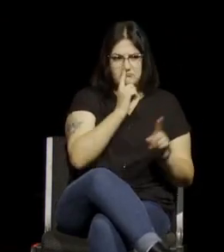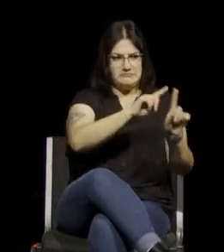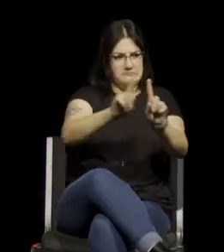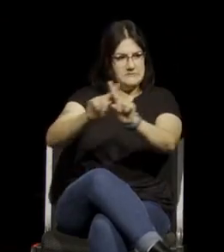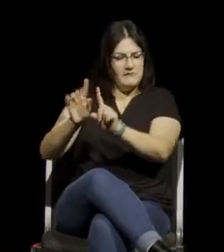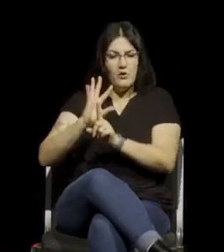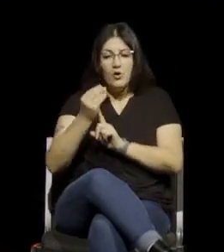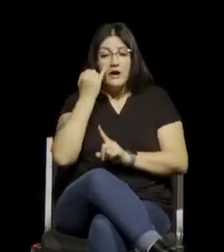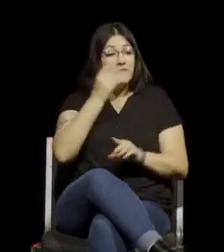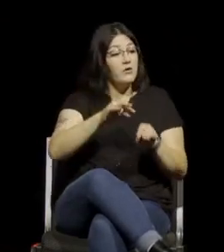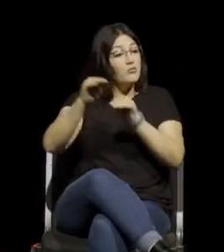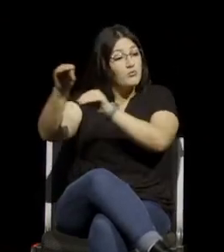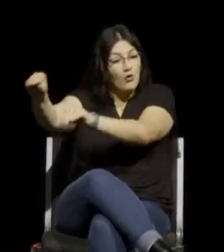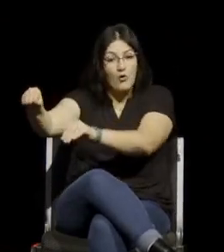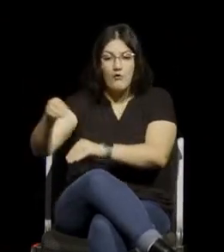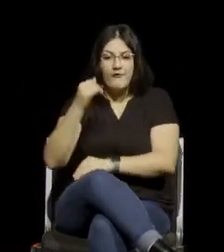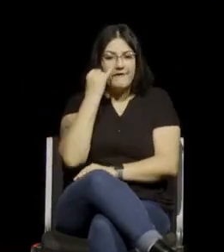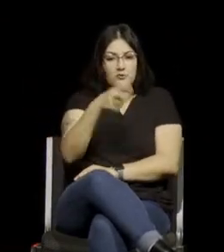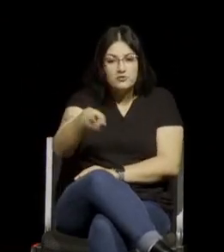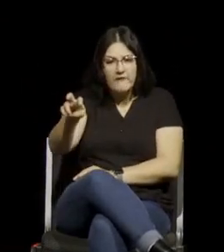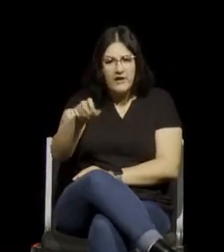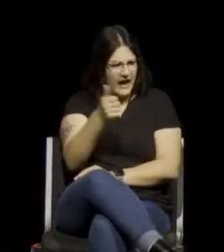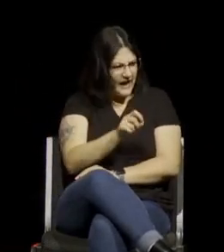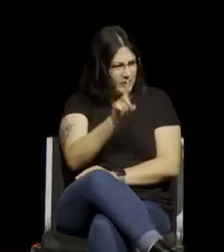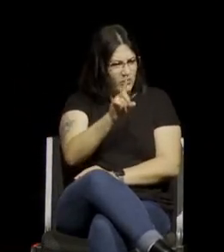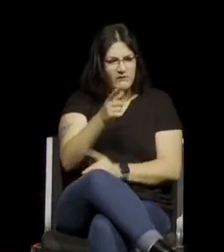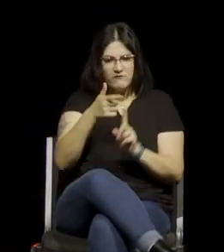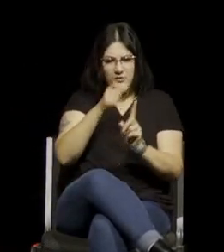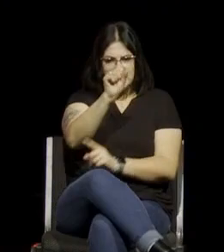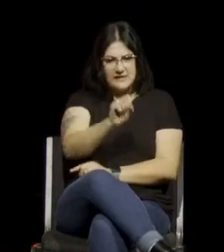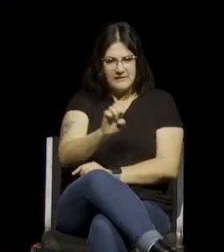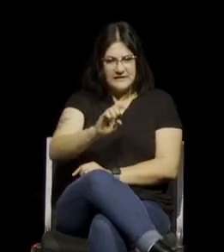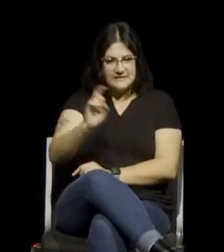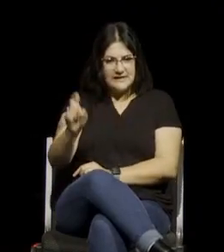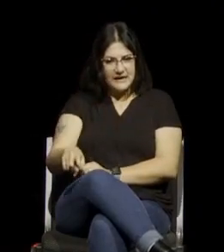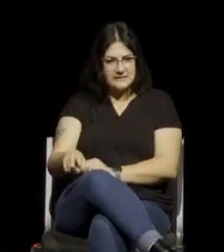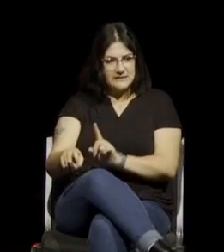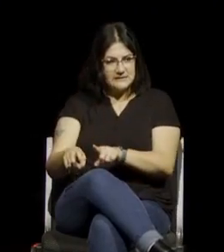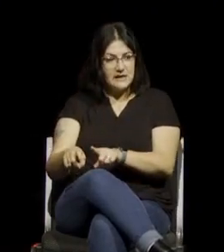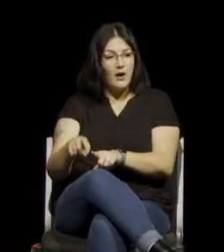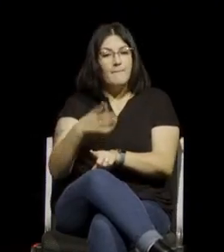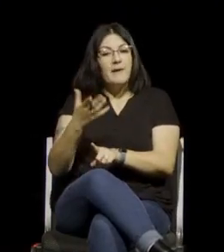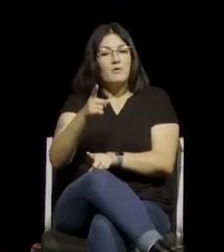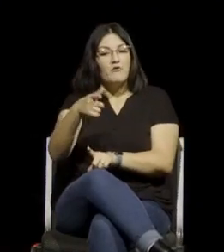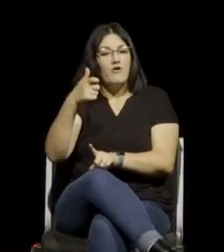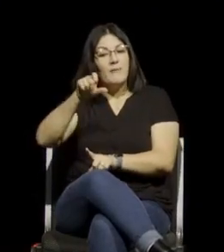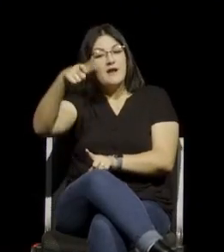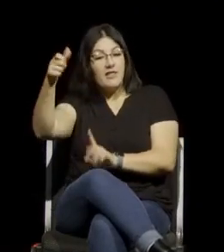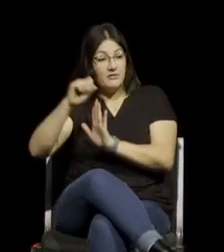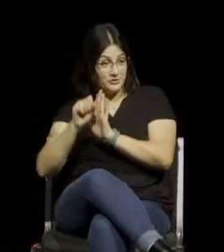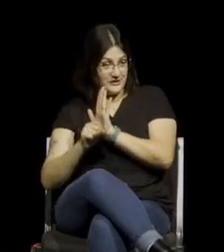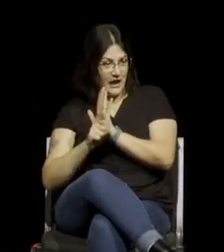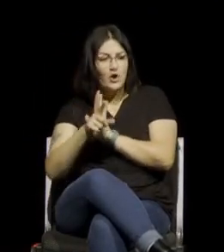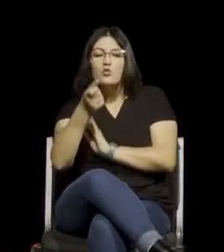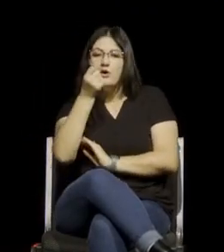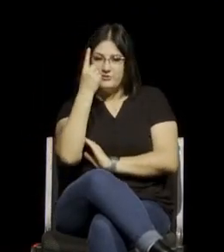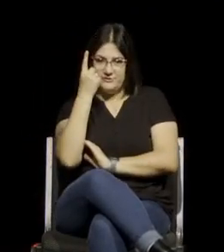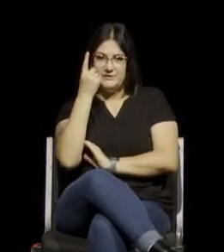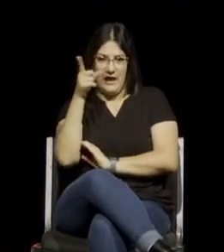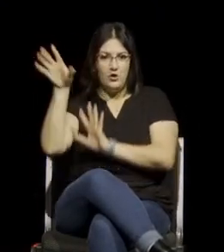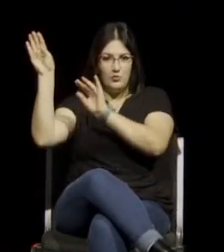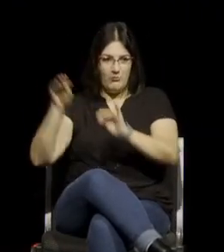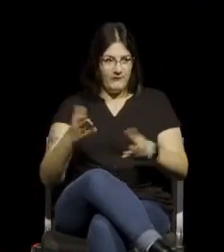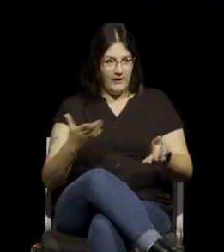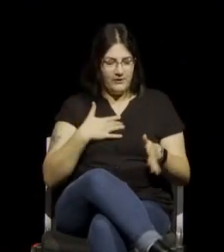when you move or go to a different place, those of you guys, anybody Southeast Texas transplants, you know, you understand, right? Culture